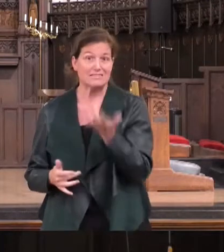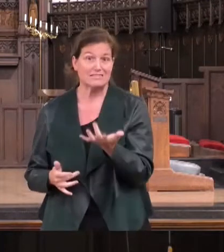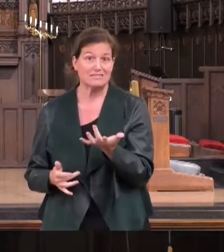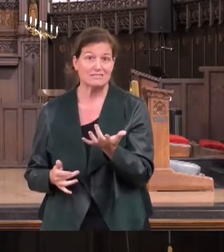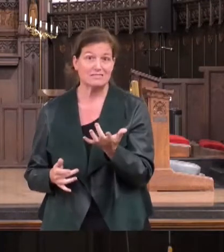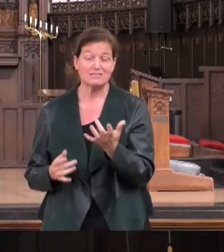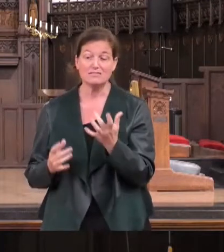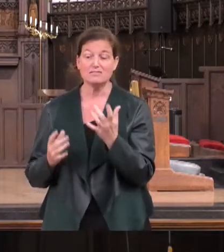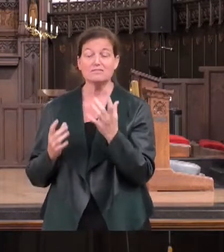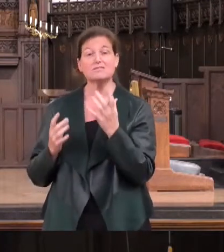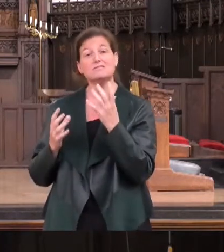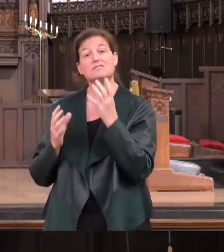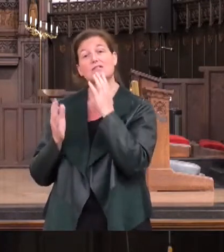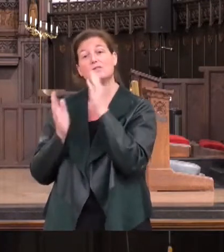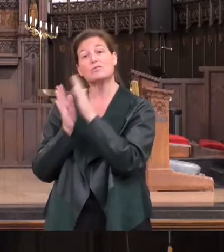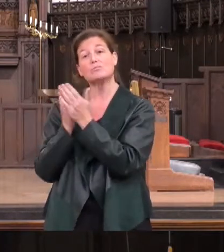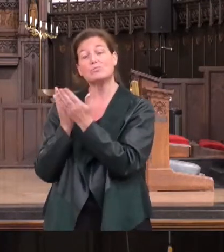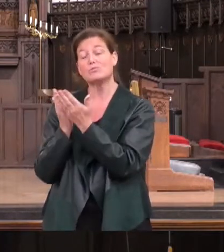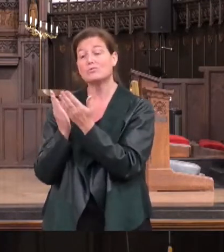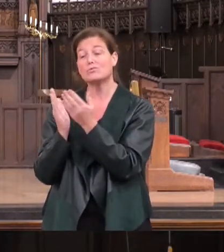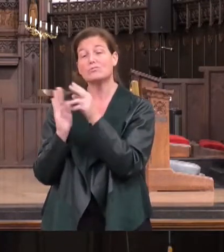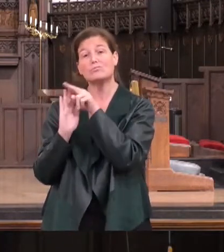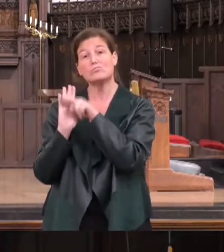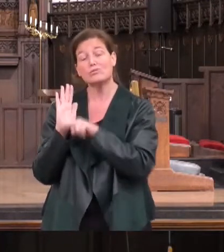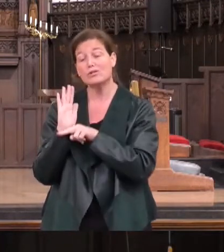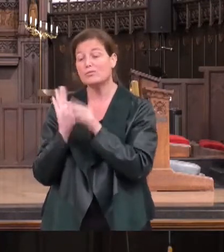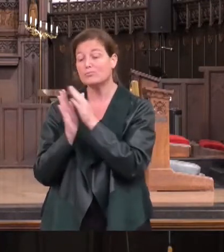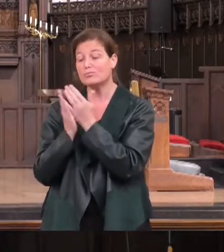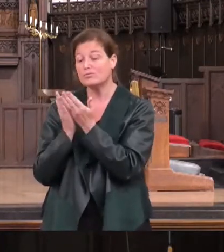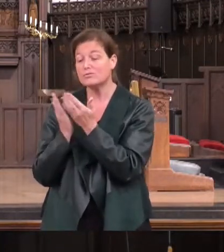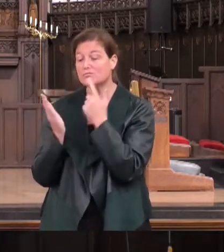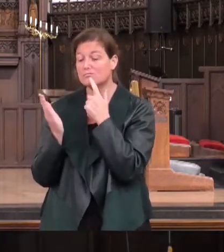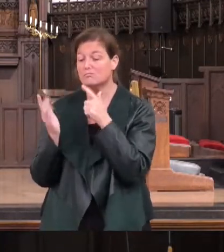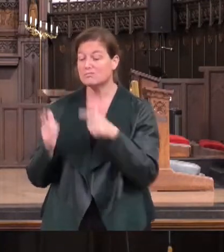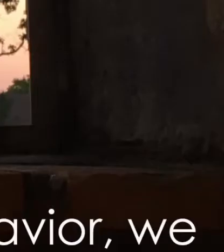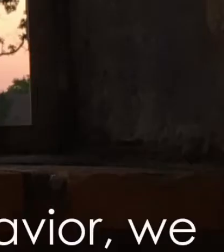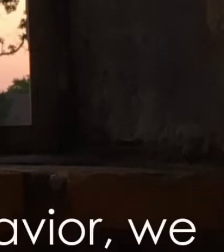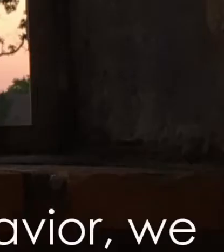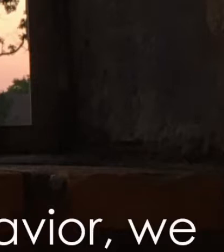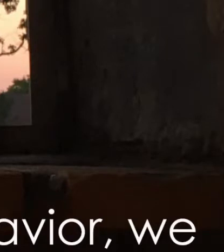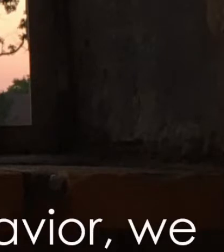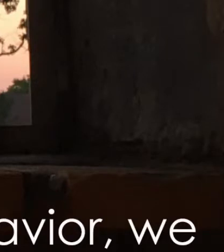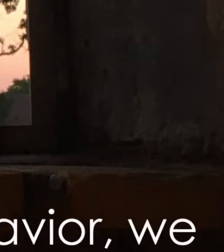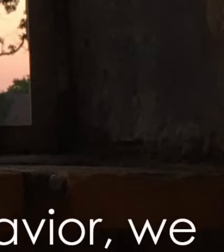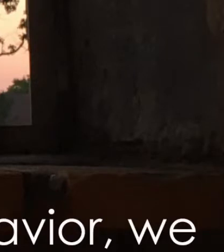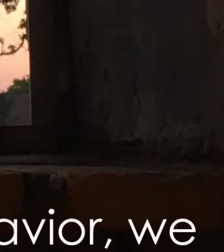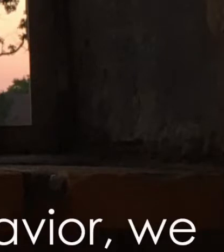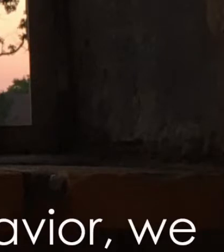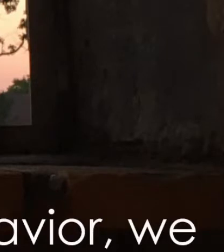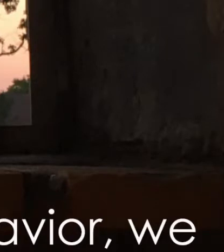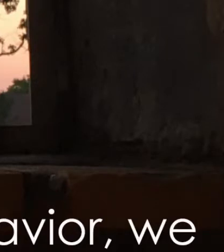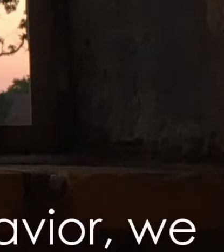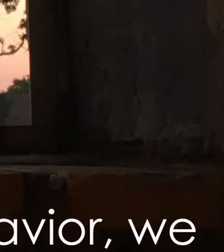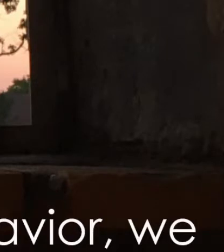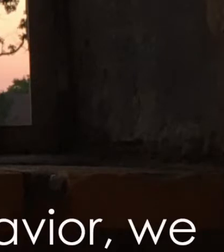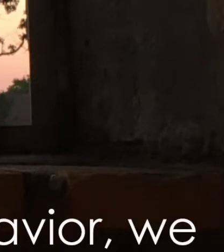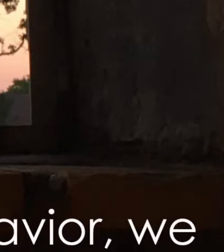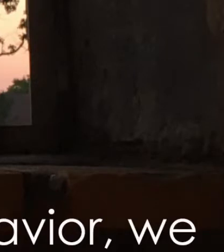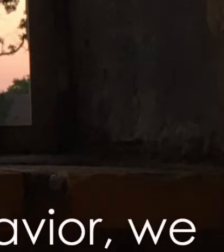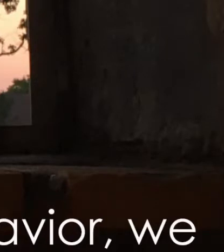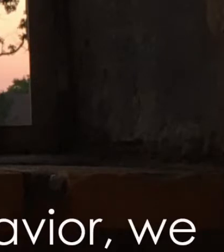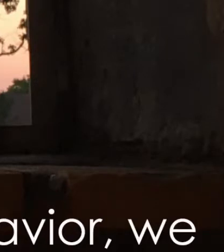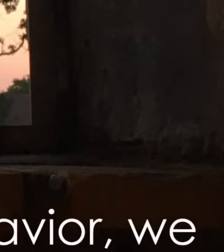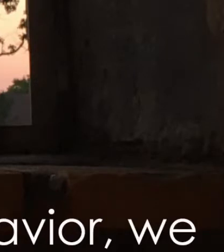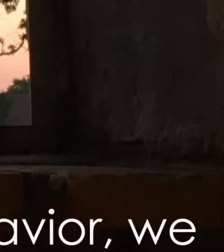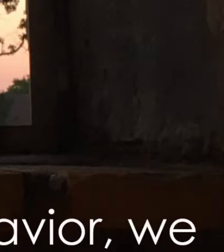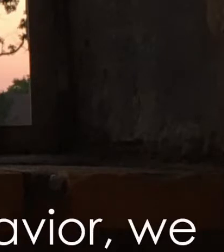beautiful prayer book, Burial, where we say that life is changed, not ended. And into your hands, O merciful Savior, we